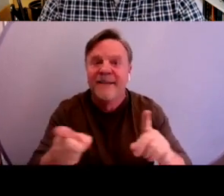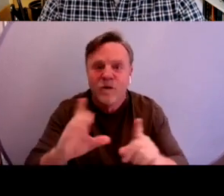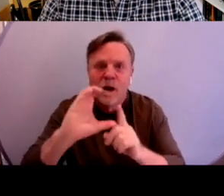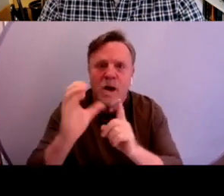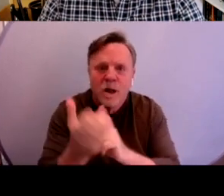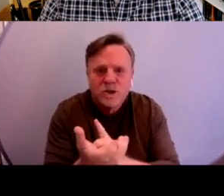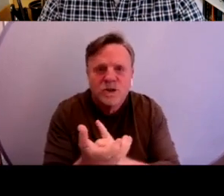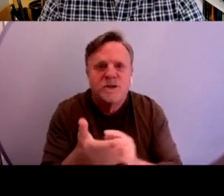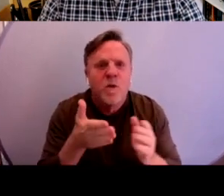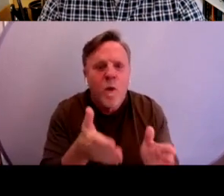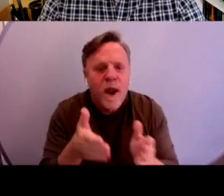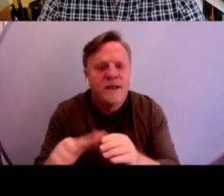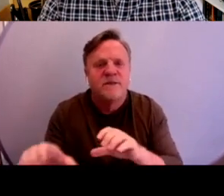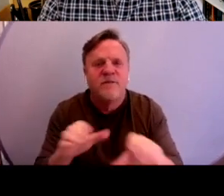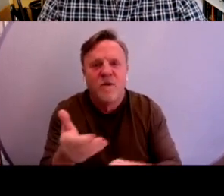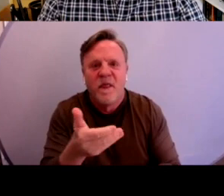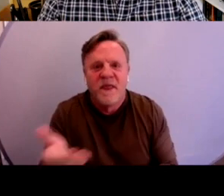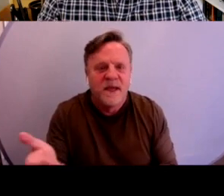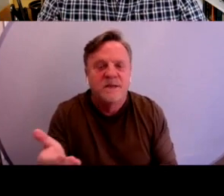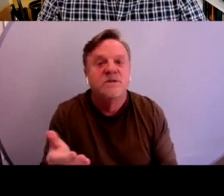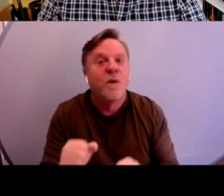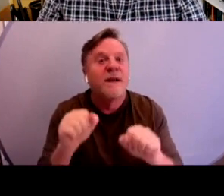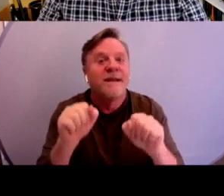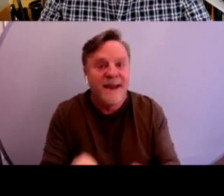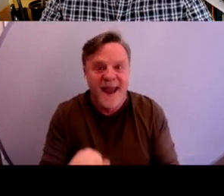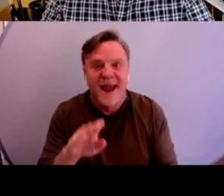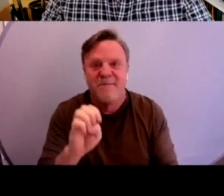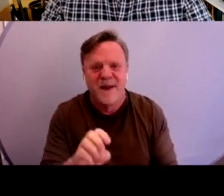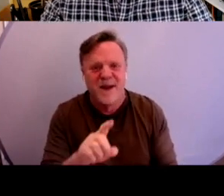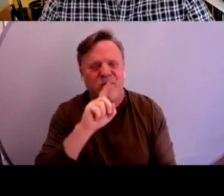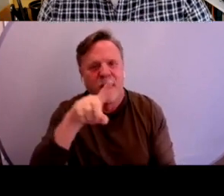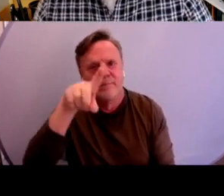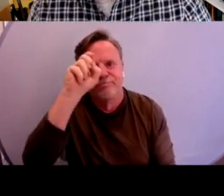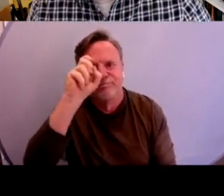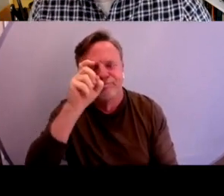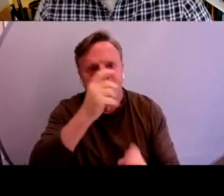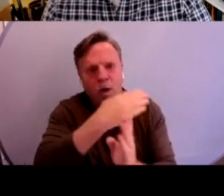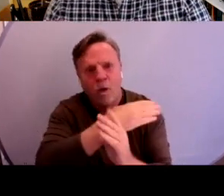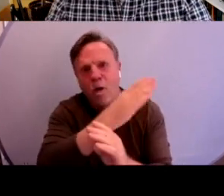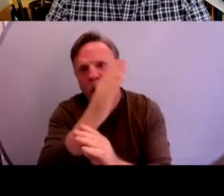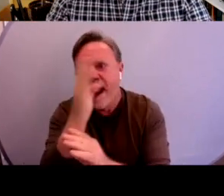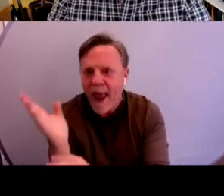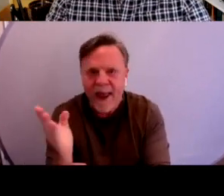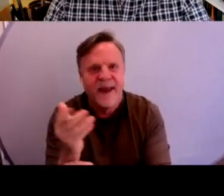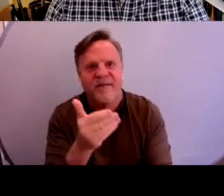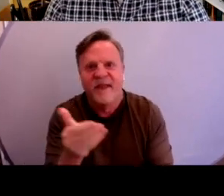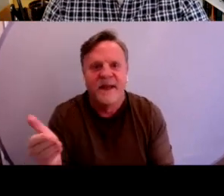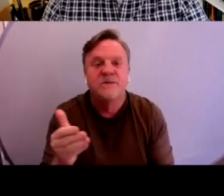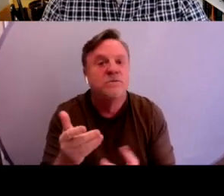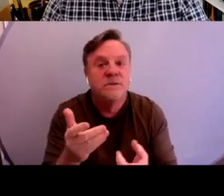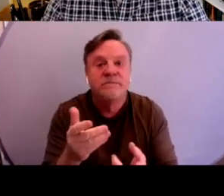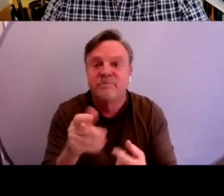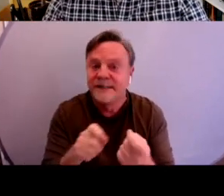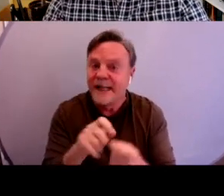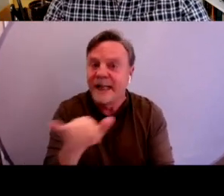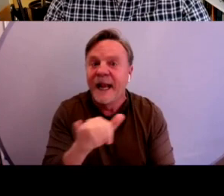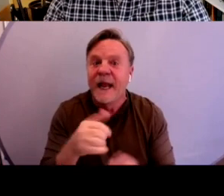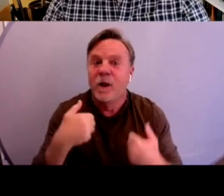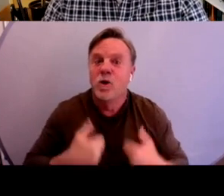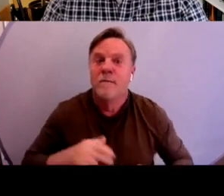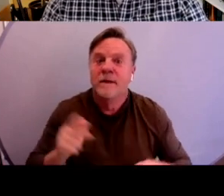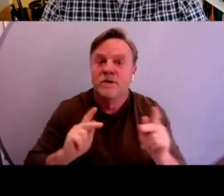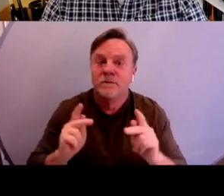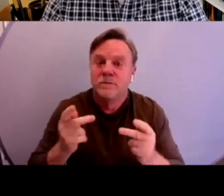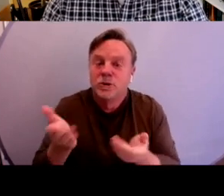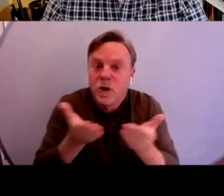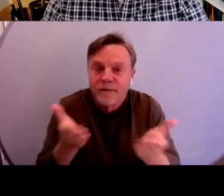of doing things. So it can be kind of a bewildering array, just as human services for people with disabilities